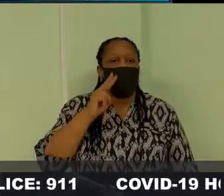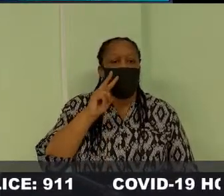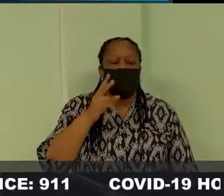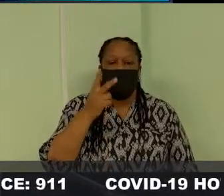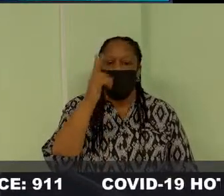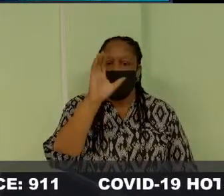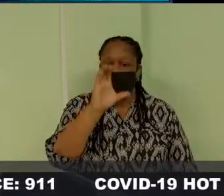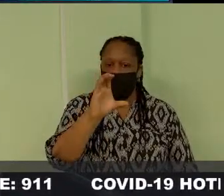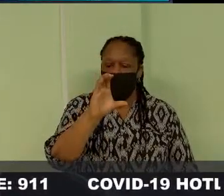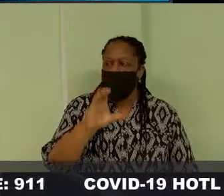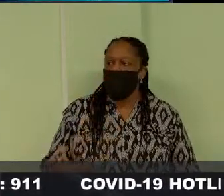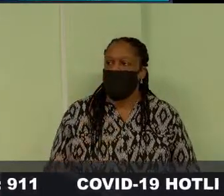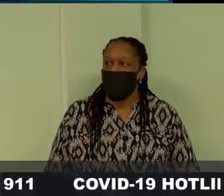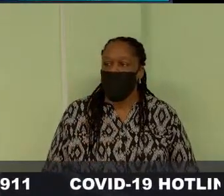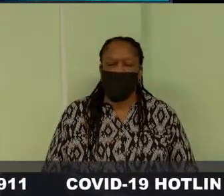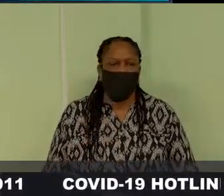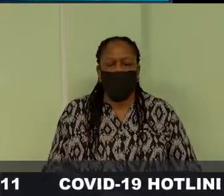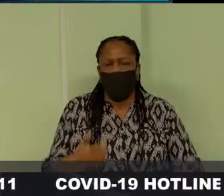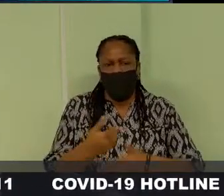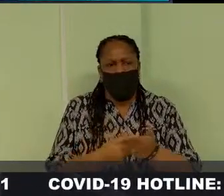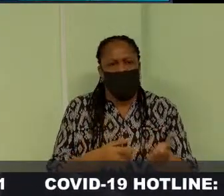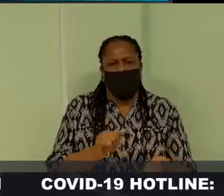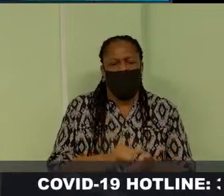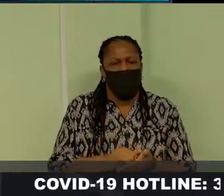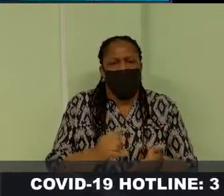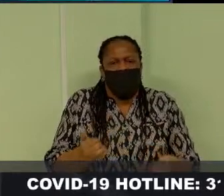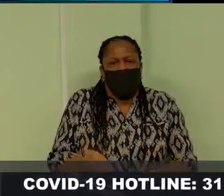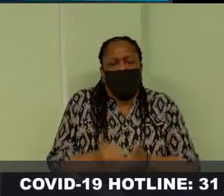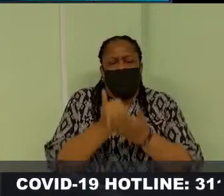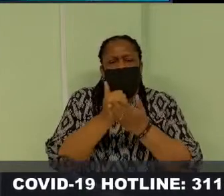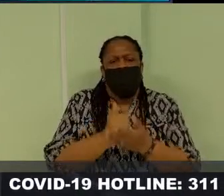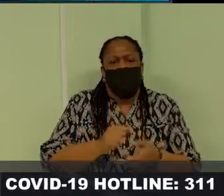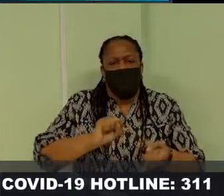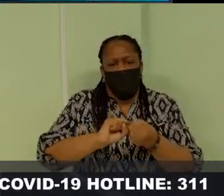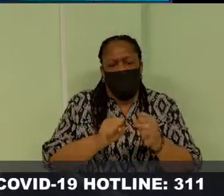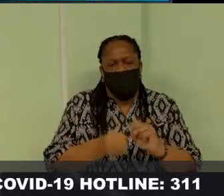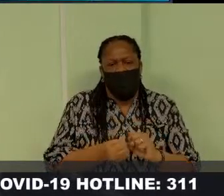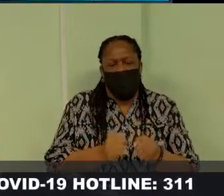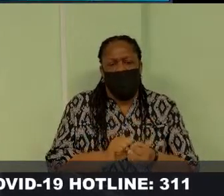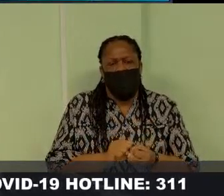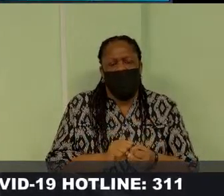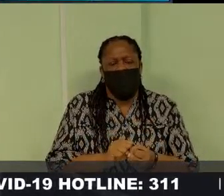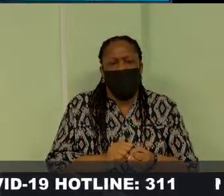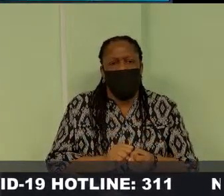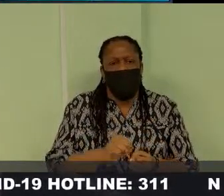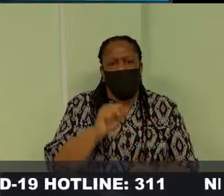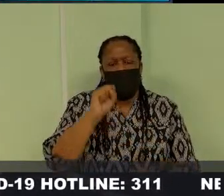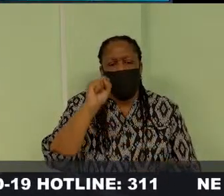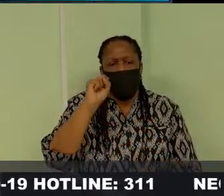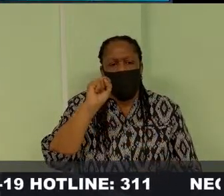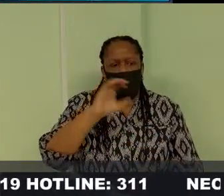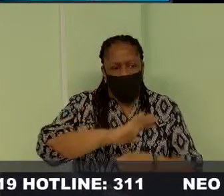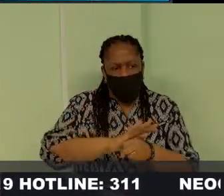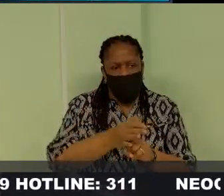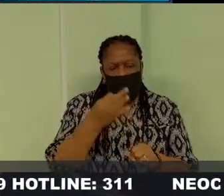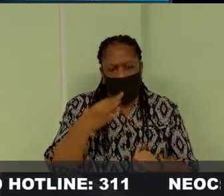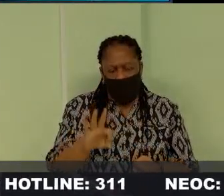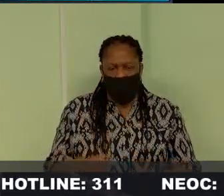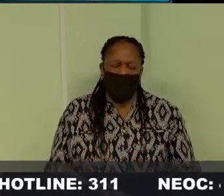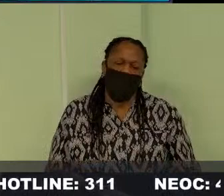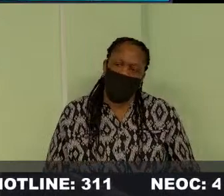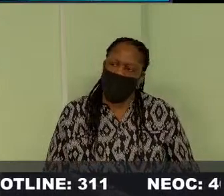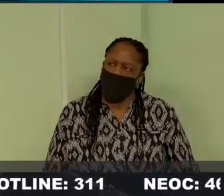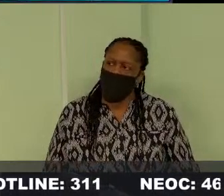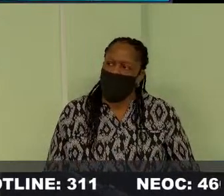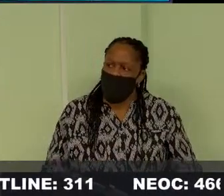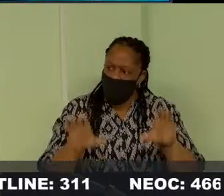vitamin C in fighting COVID-19? I am hearing of it being used. Can I also